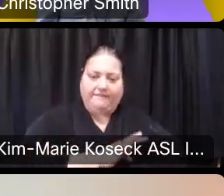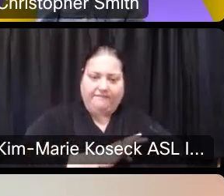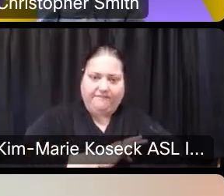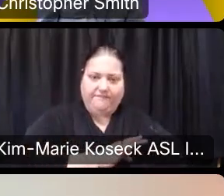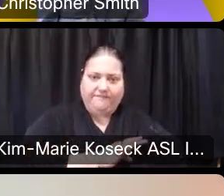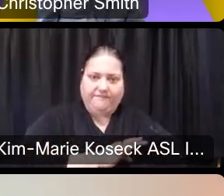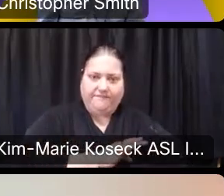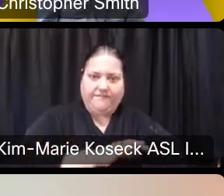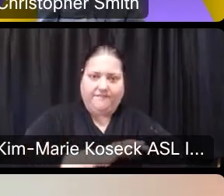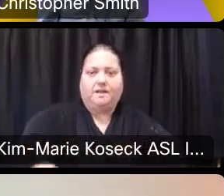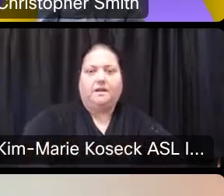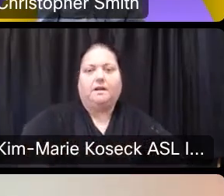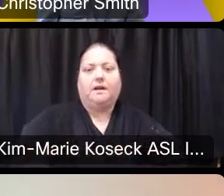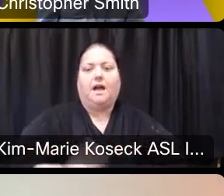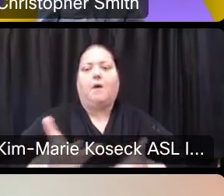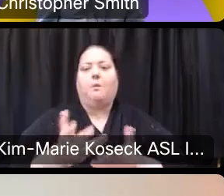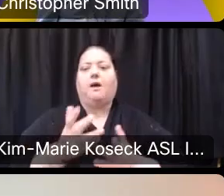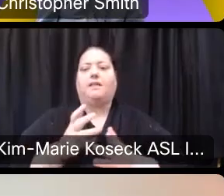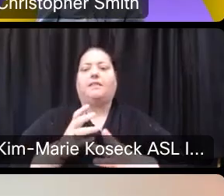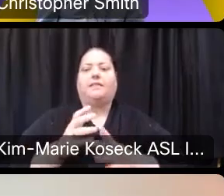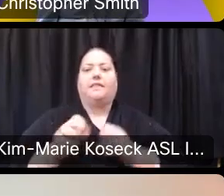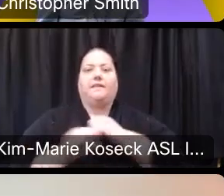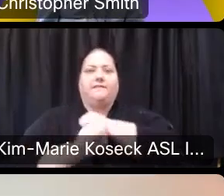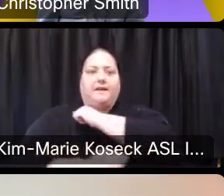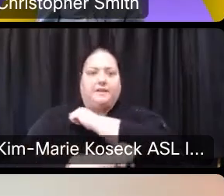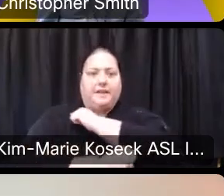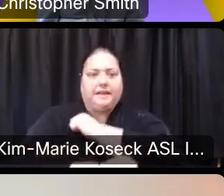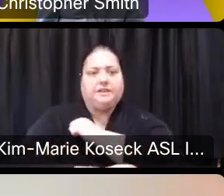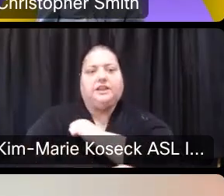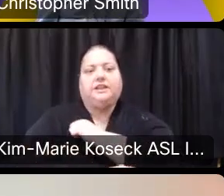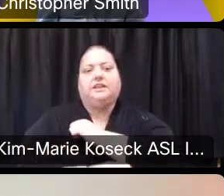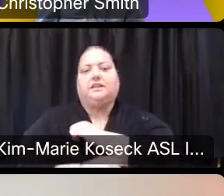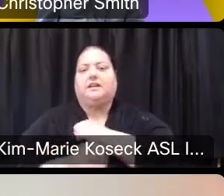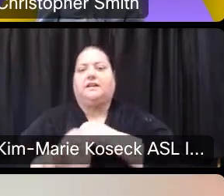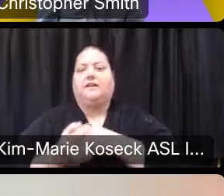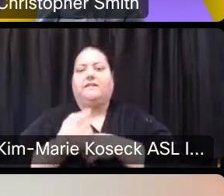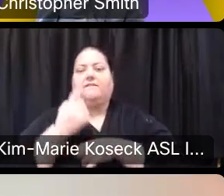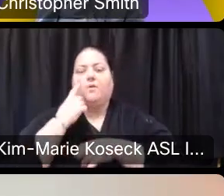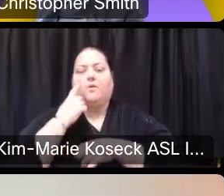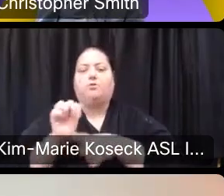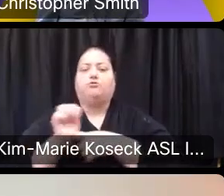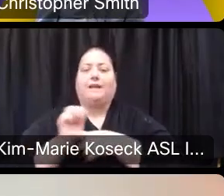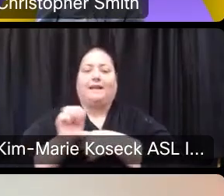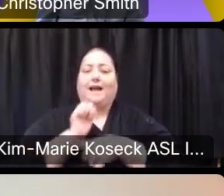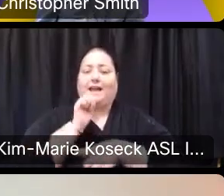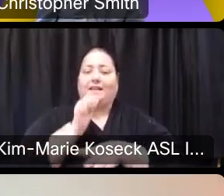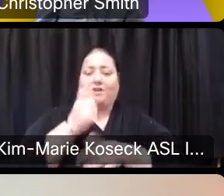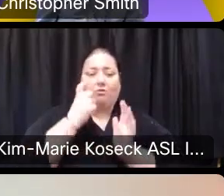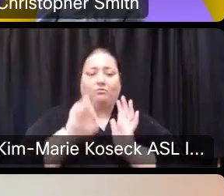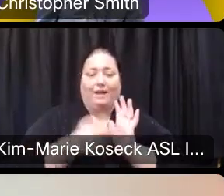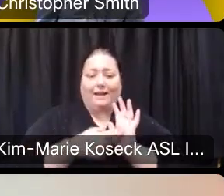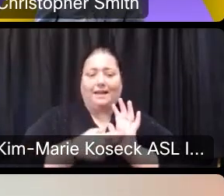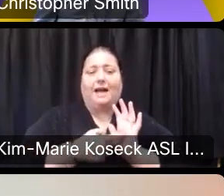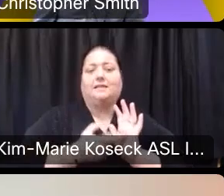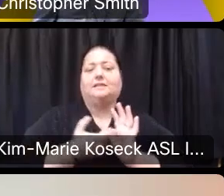and what the foundation of those trainings are. I don't recognize what you mentioned, but I